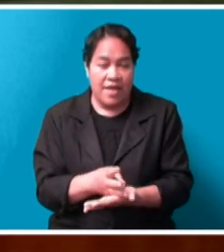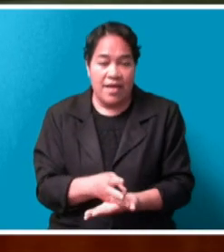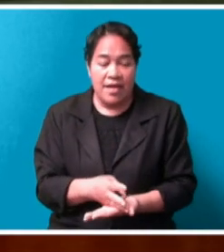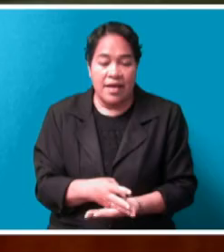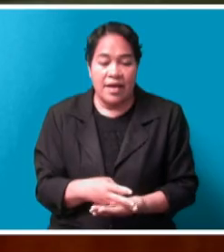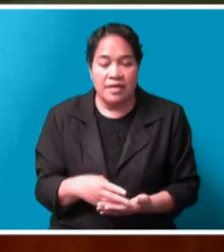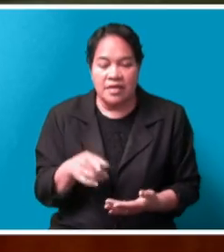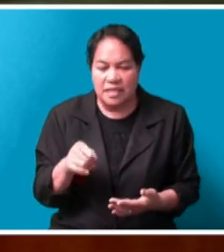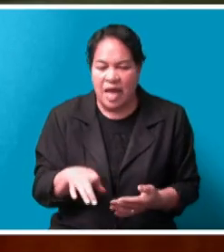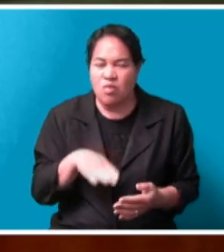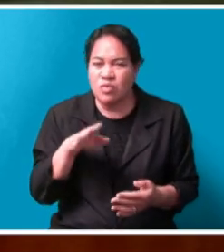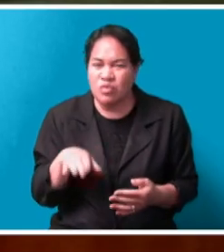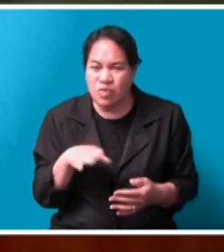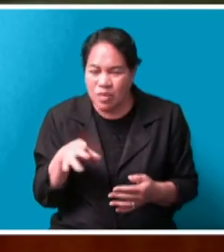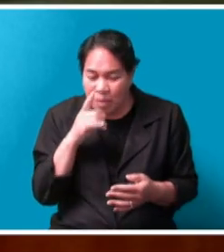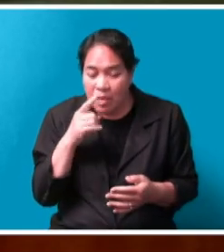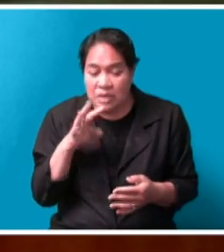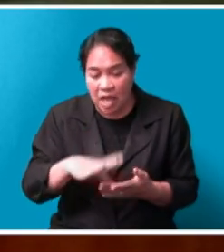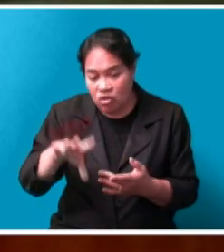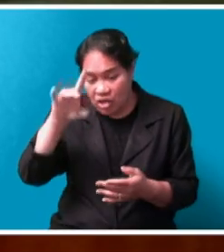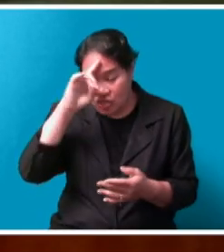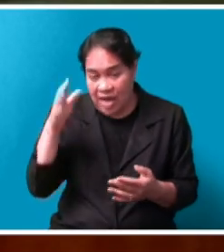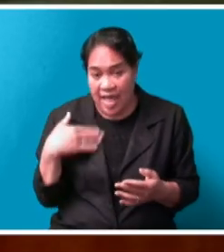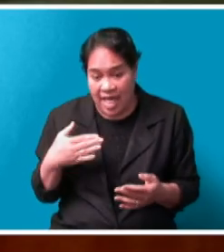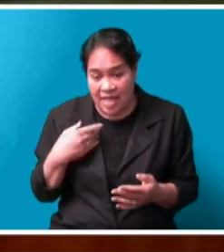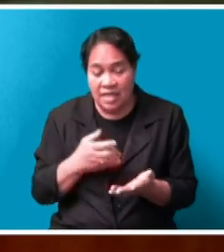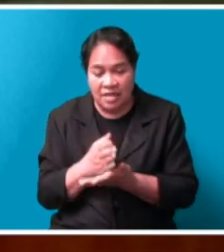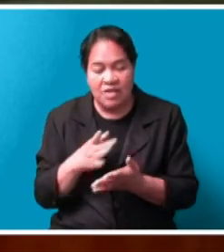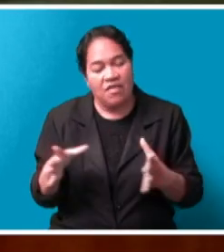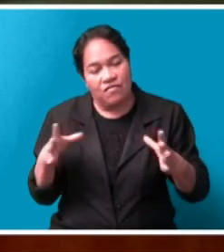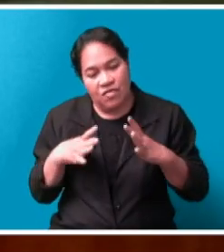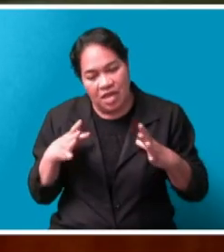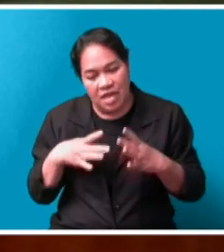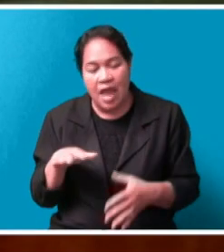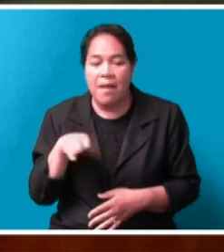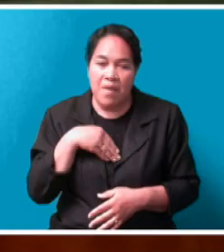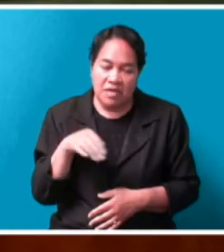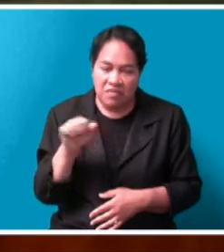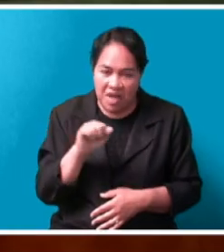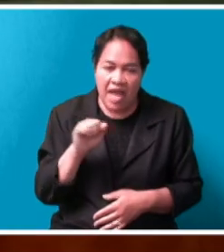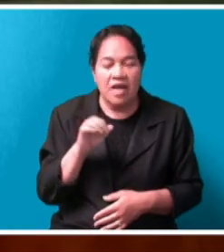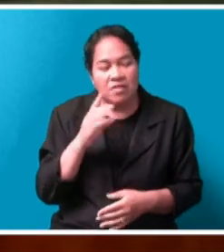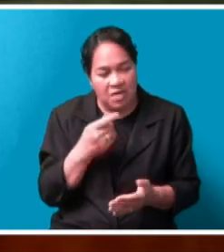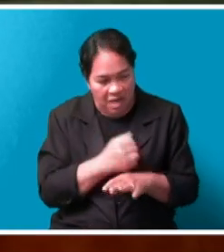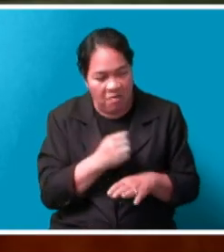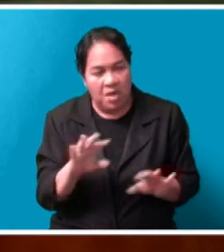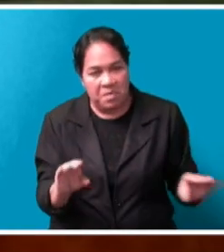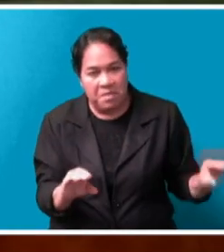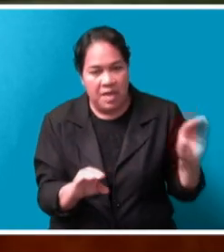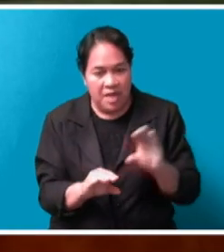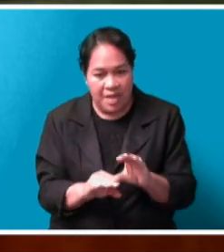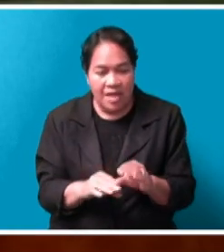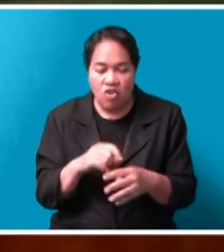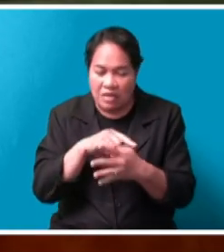the core tenants. Education and health services remain free, and bus fare continues to be subsidized. Mr. Speaker, these